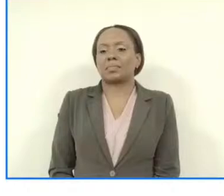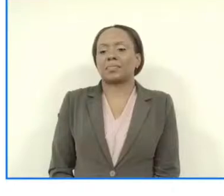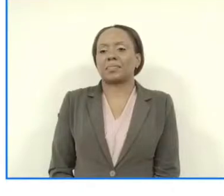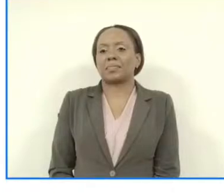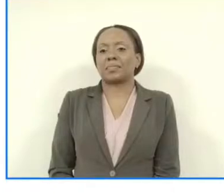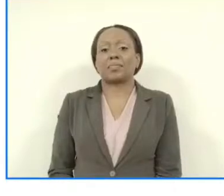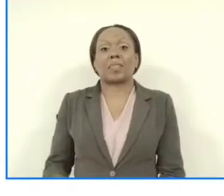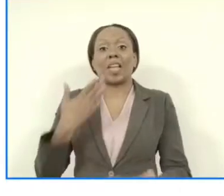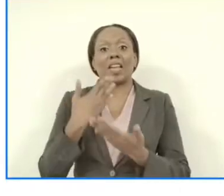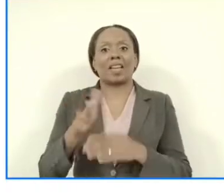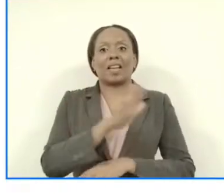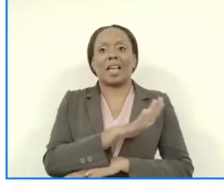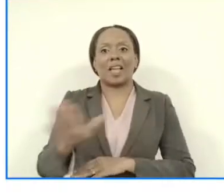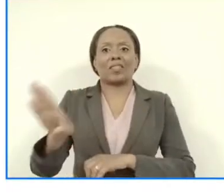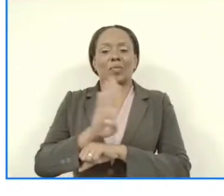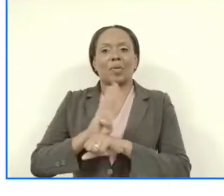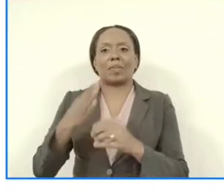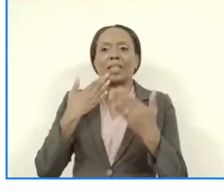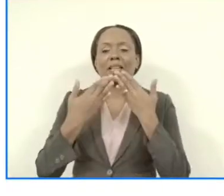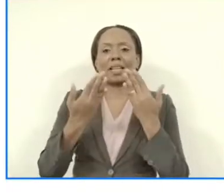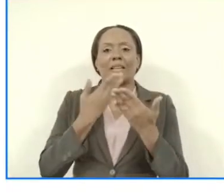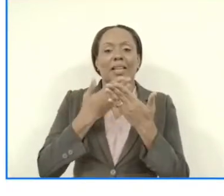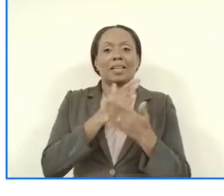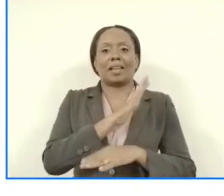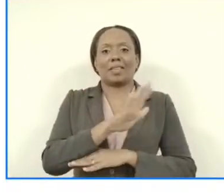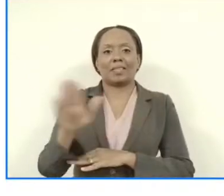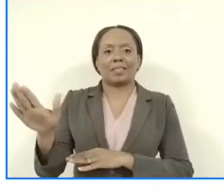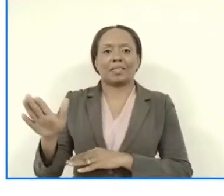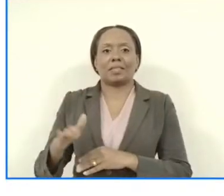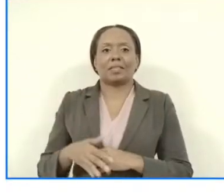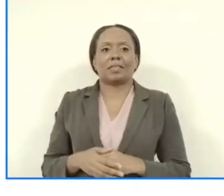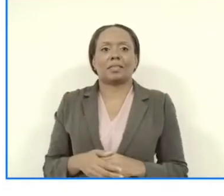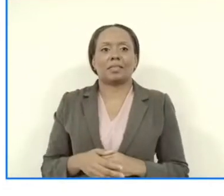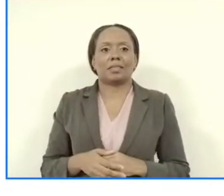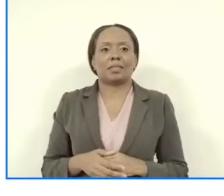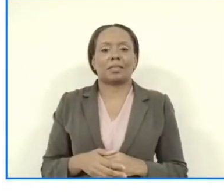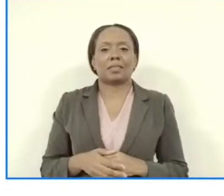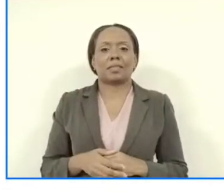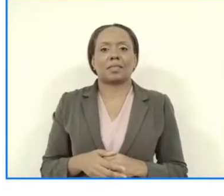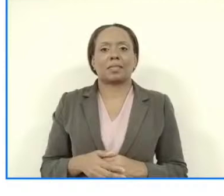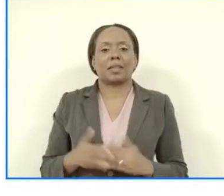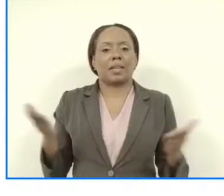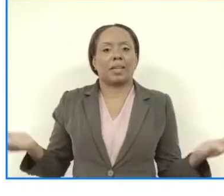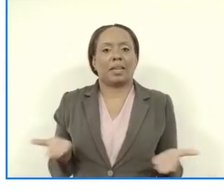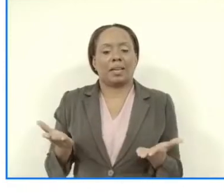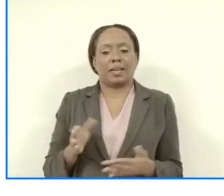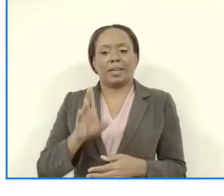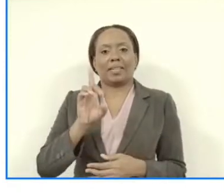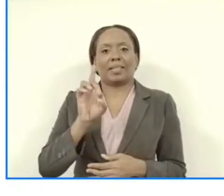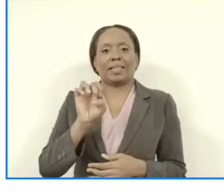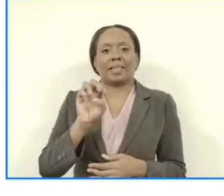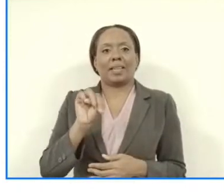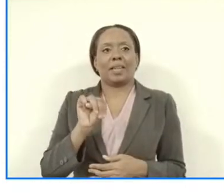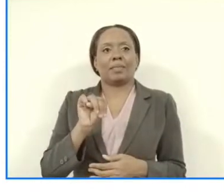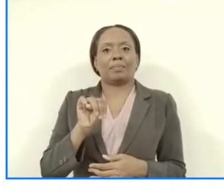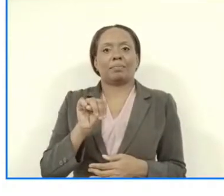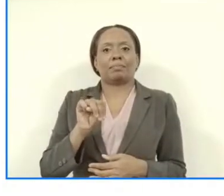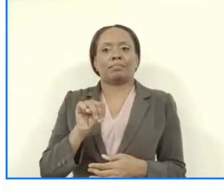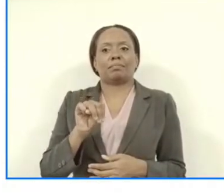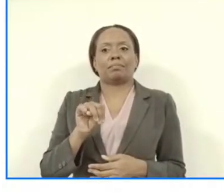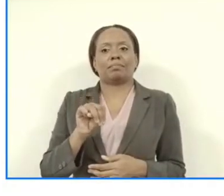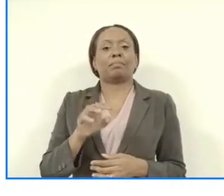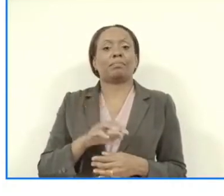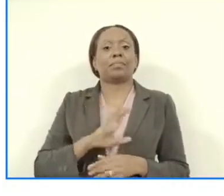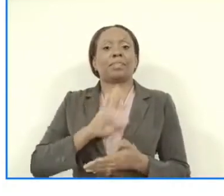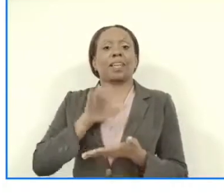Good afternoon, Barbados. Good afternoon, everyone. We are here at the National Emergency Operations Center,